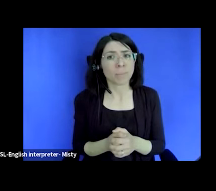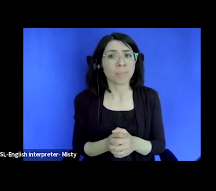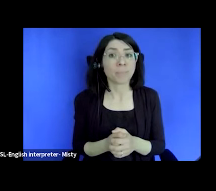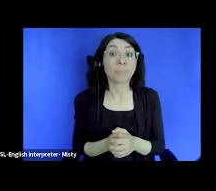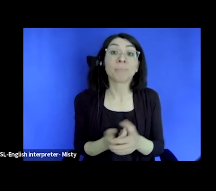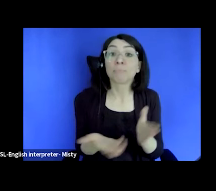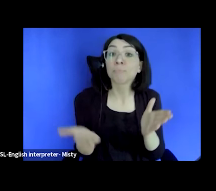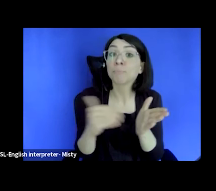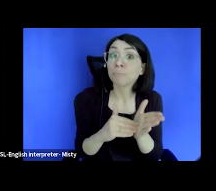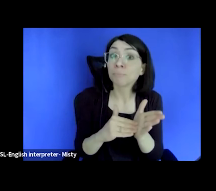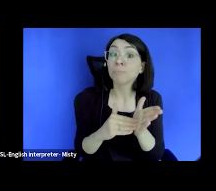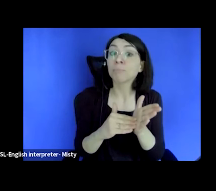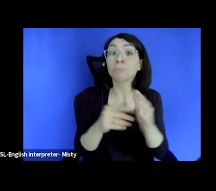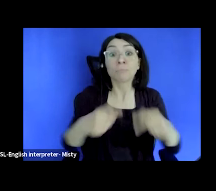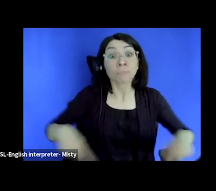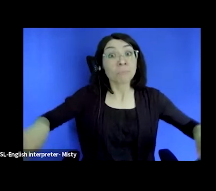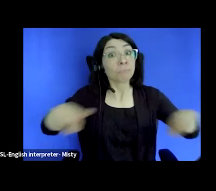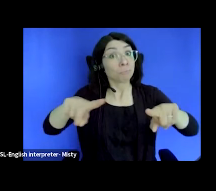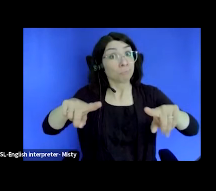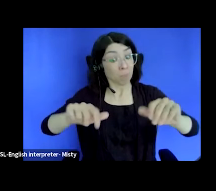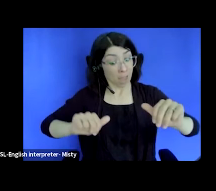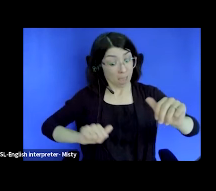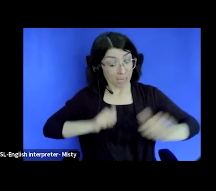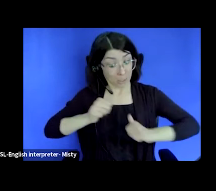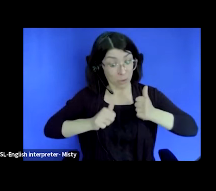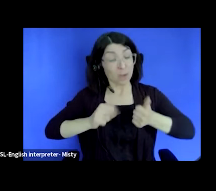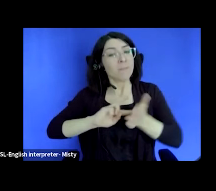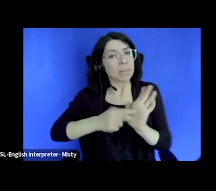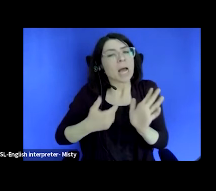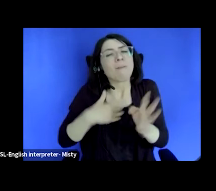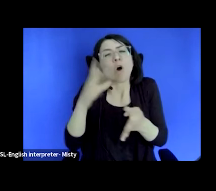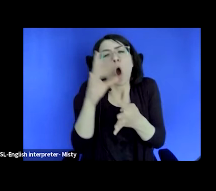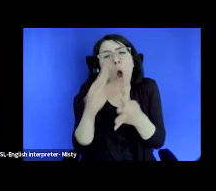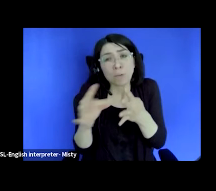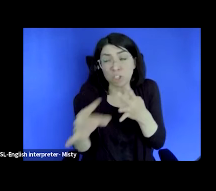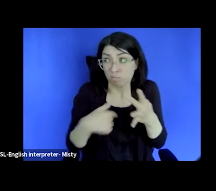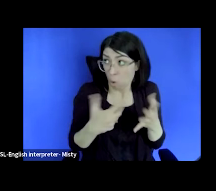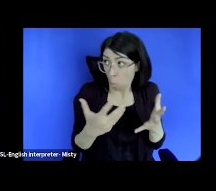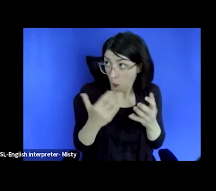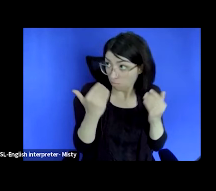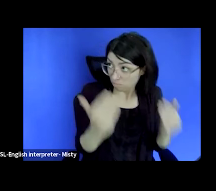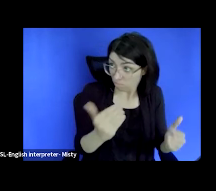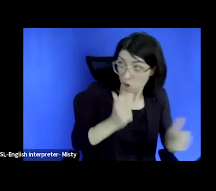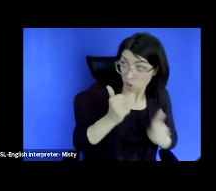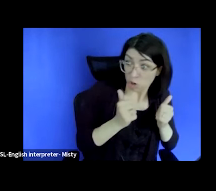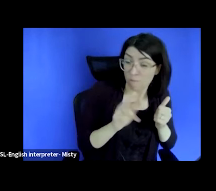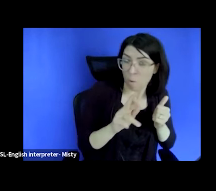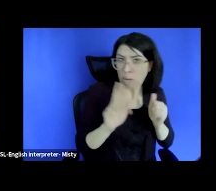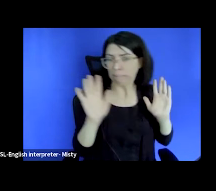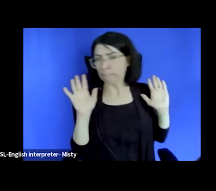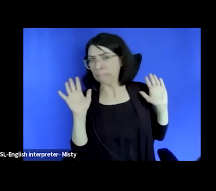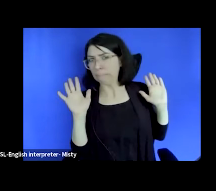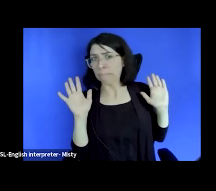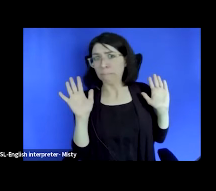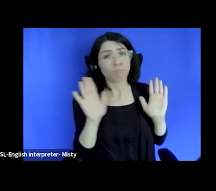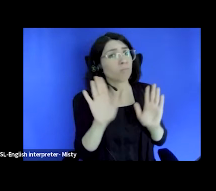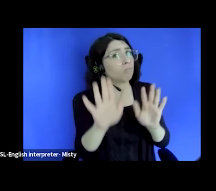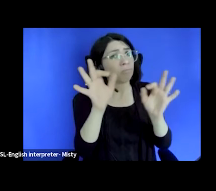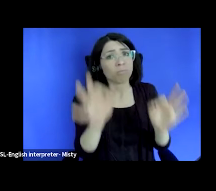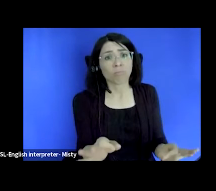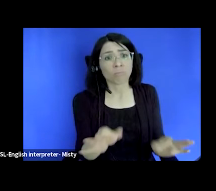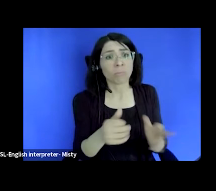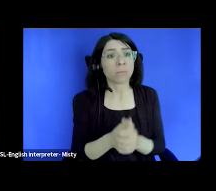assertive is giving yourself the choice or the option of being more assertive. Okay. In fact, for some people, just realizing that they've been thinking